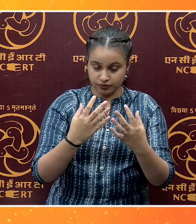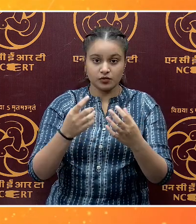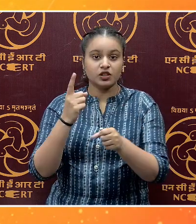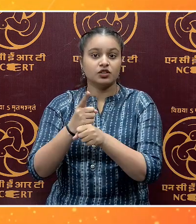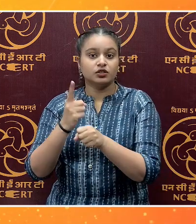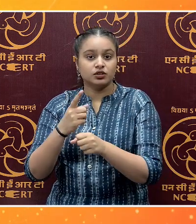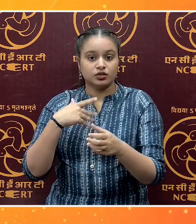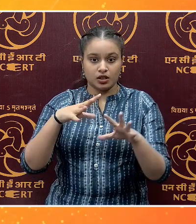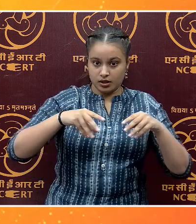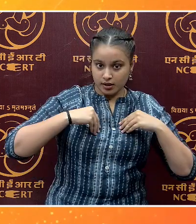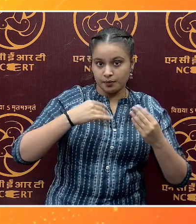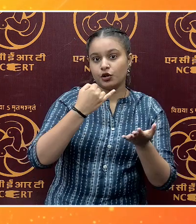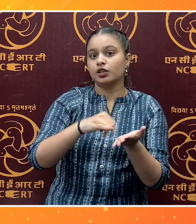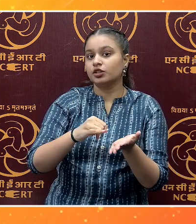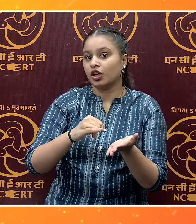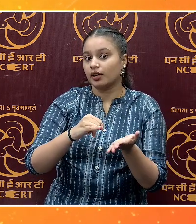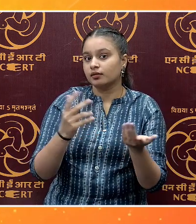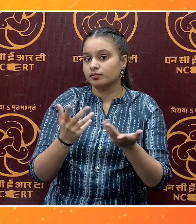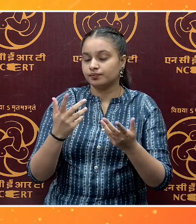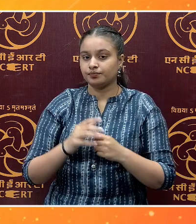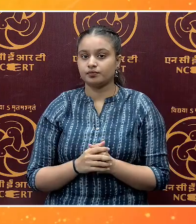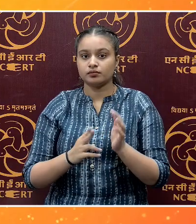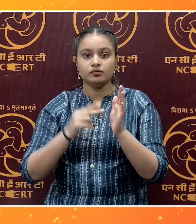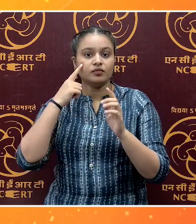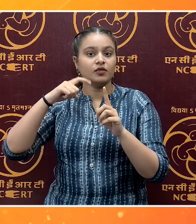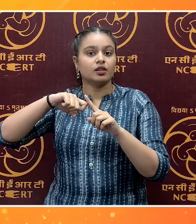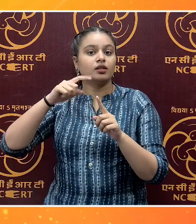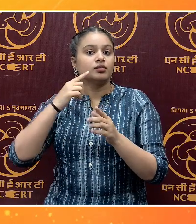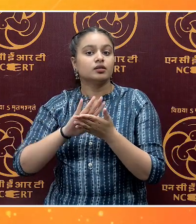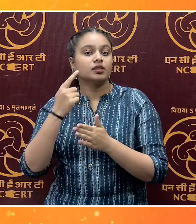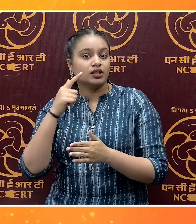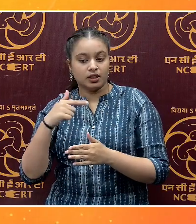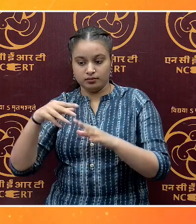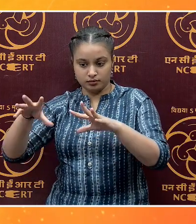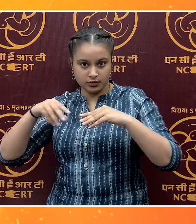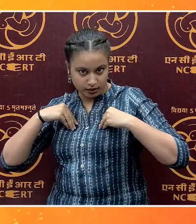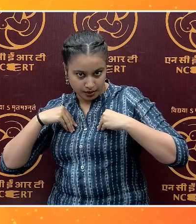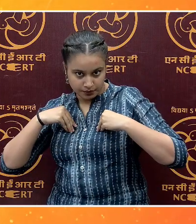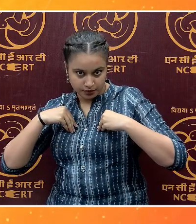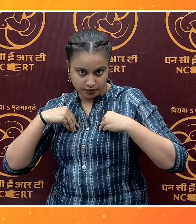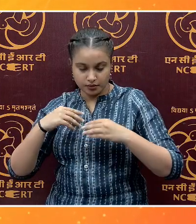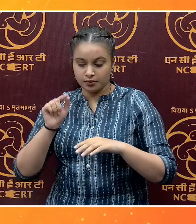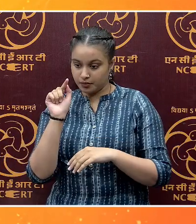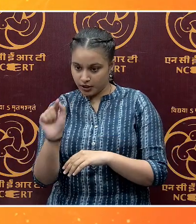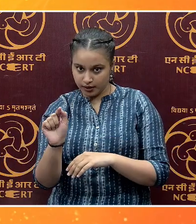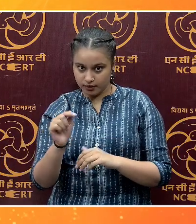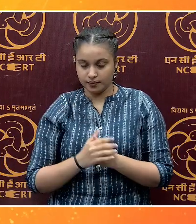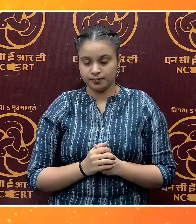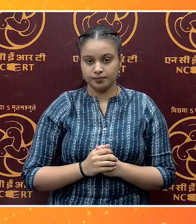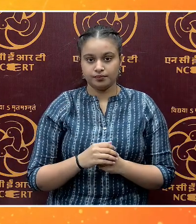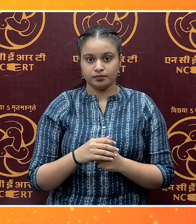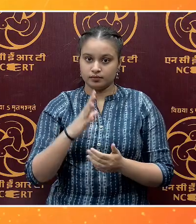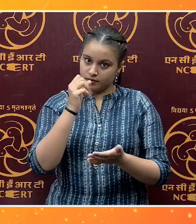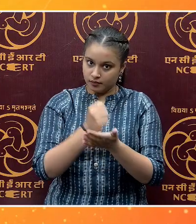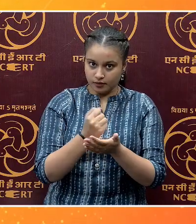rejected. Here again I have to click on the Nikhil's request, or I can accept here as well. If I press on the accept button, again